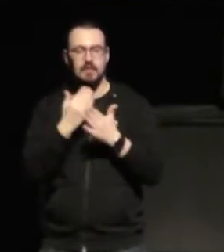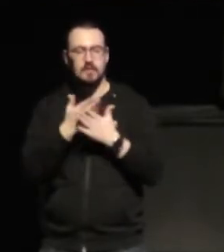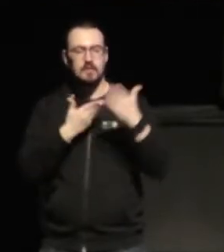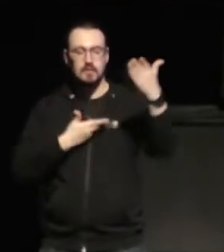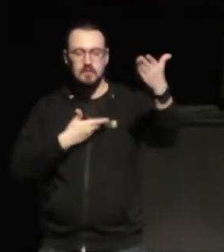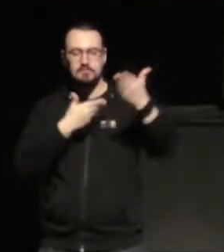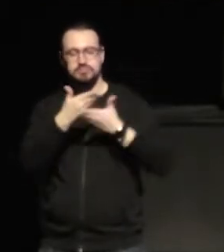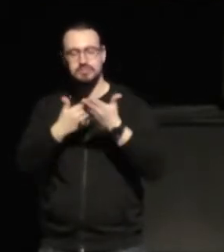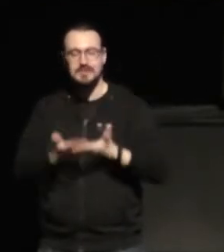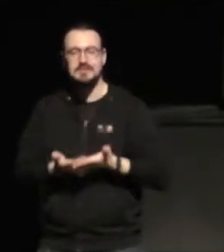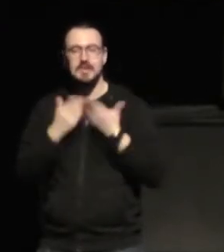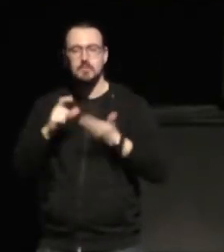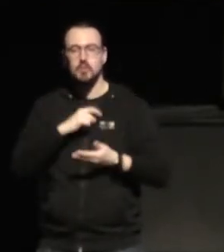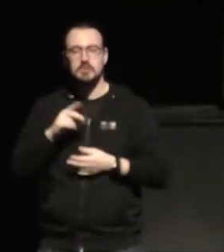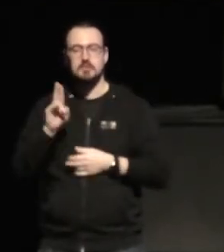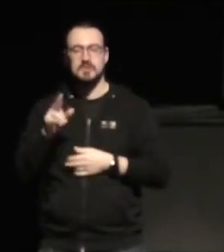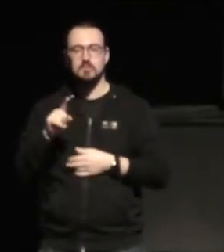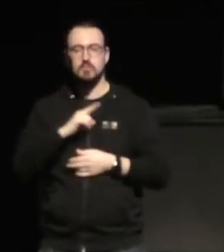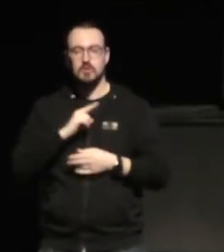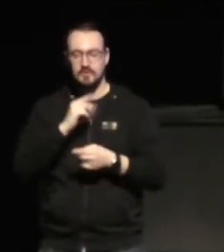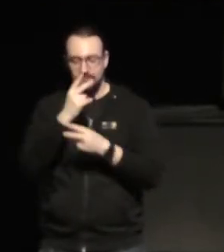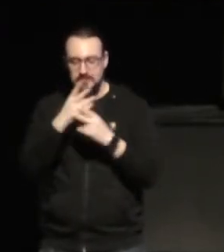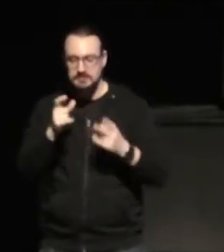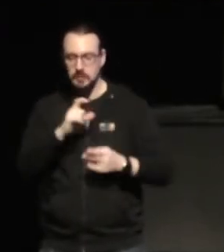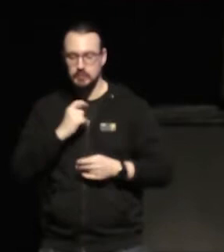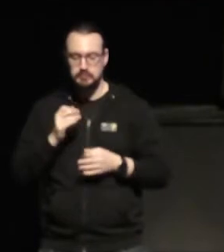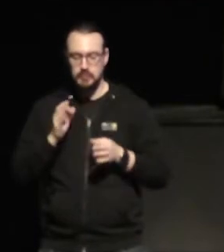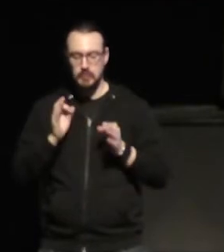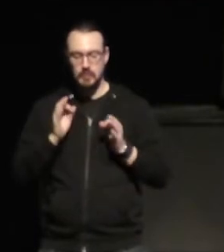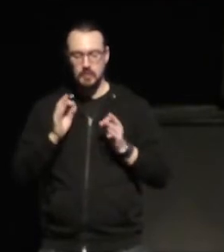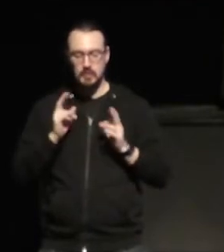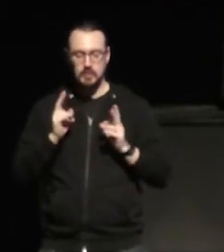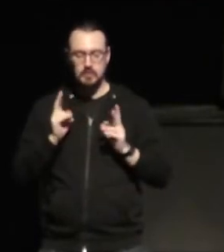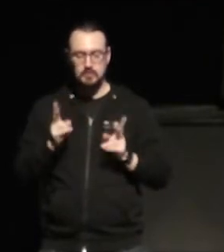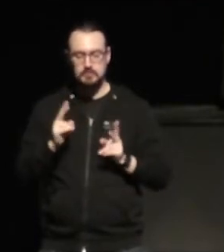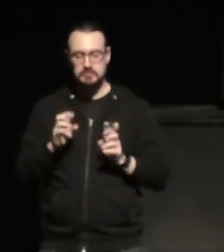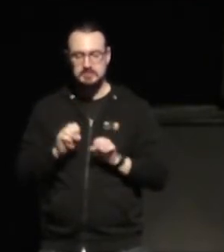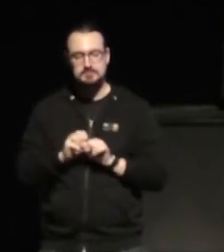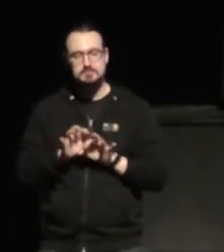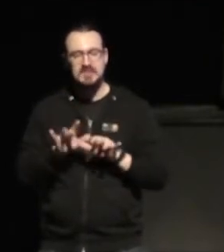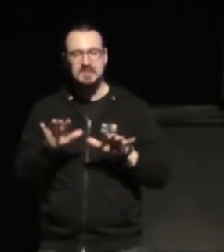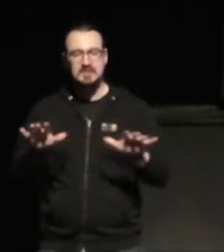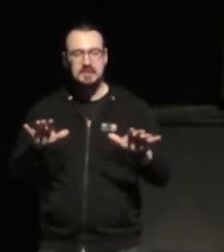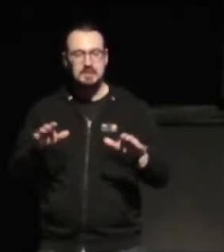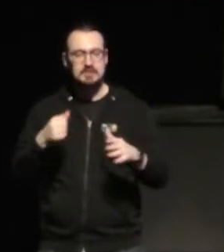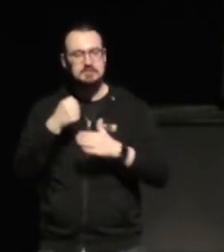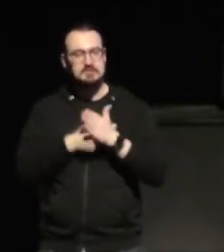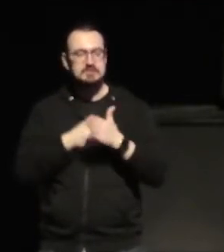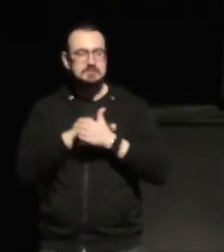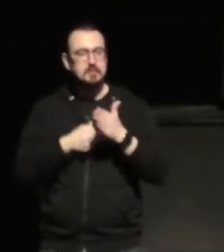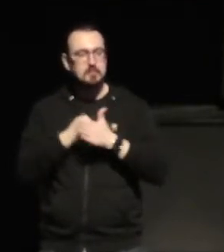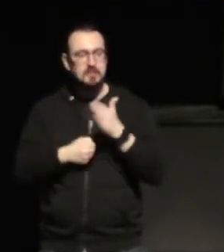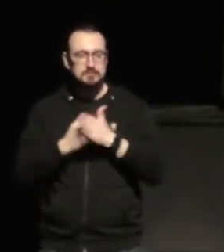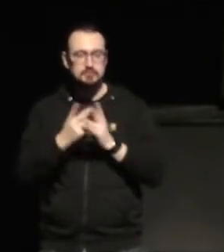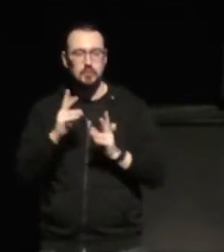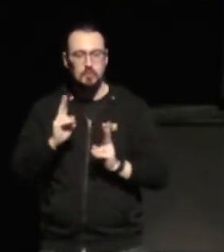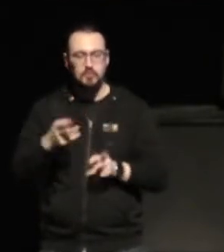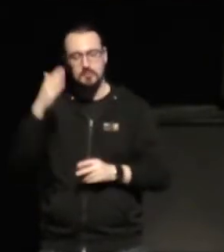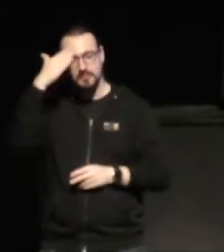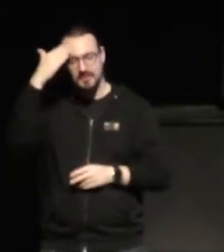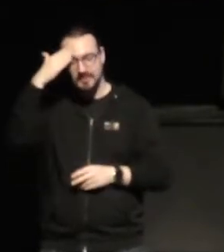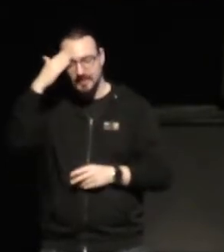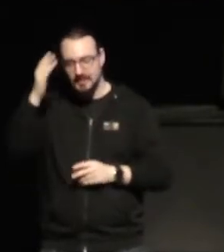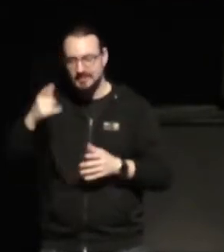very helpful to show and you know, spread the fight along. The awareness, yeah. Yes,